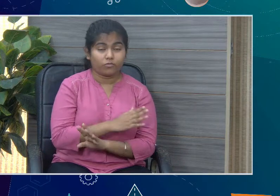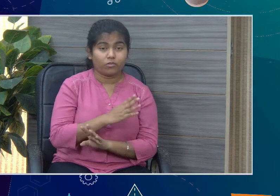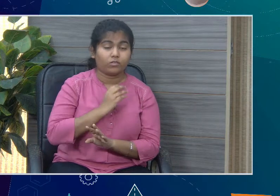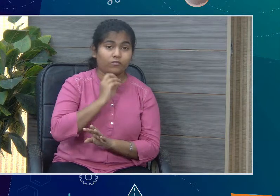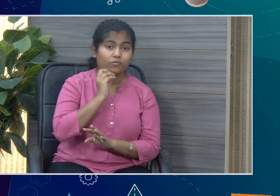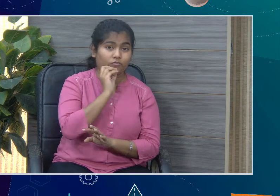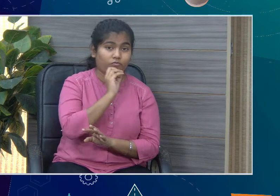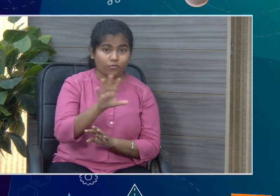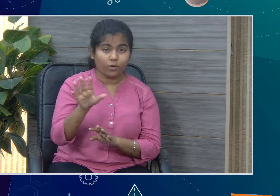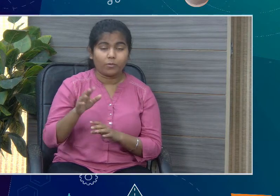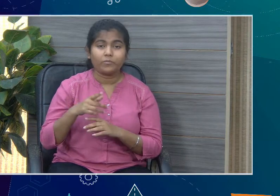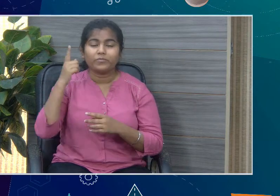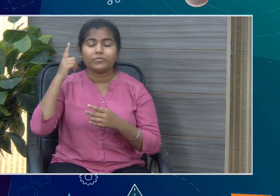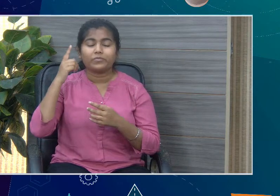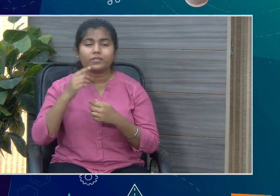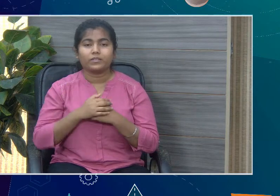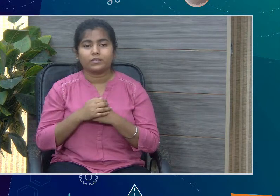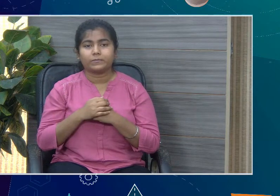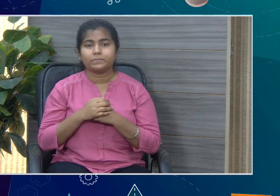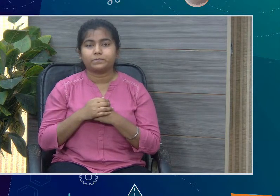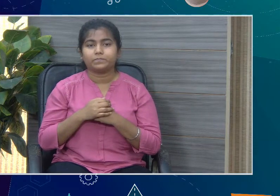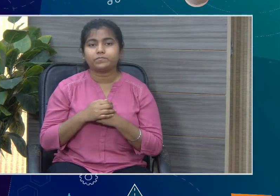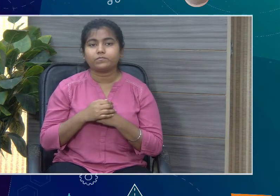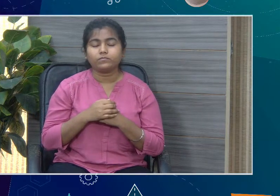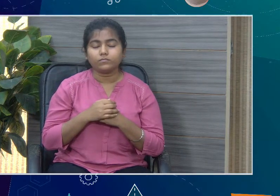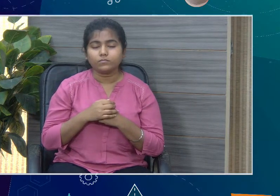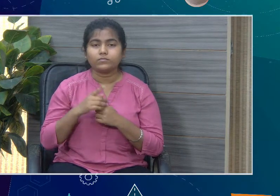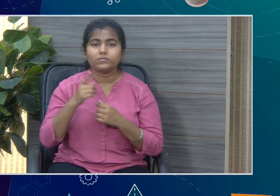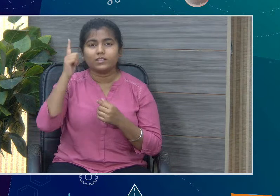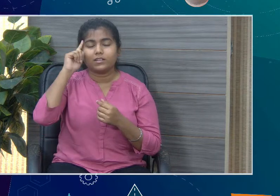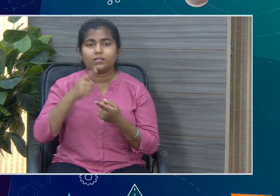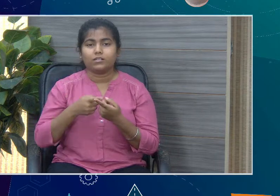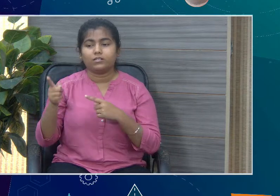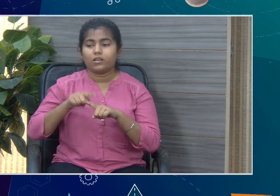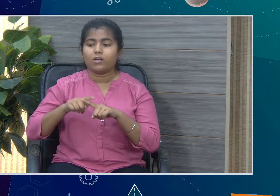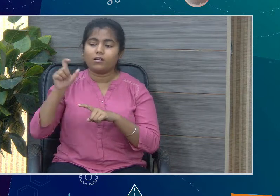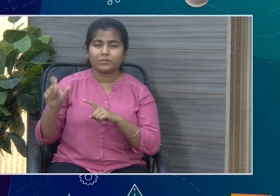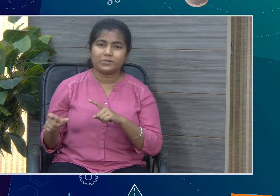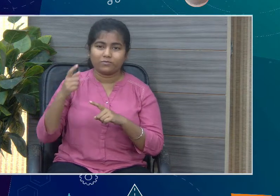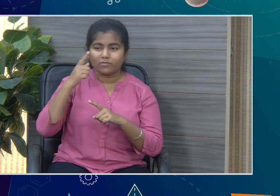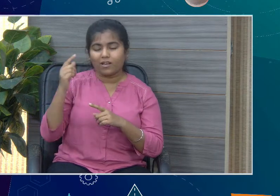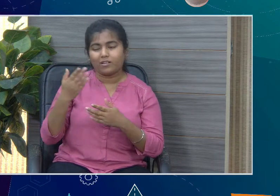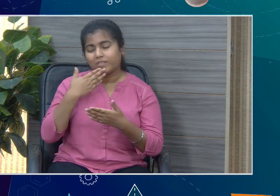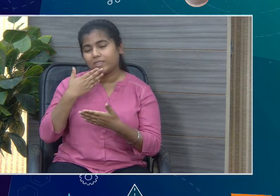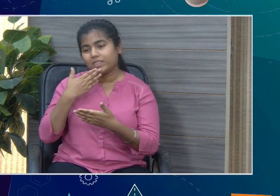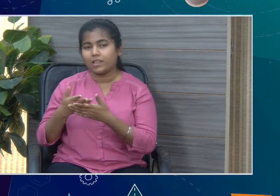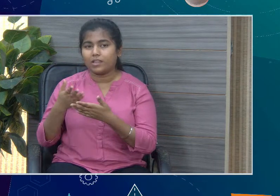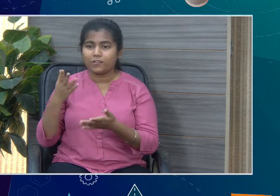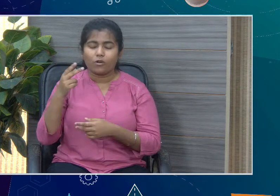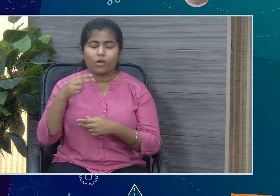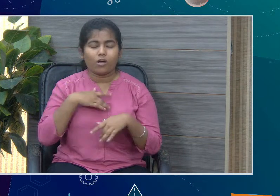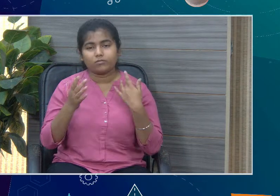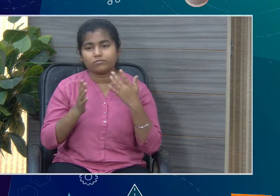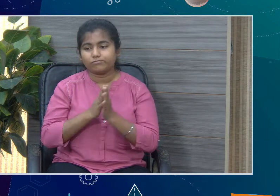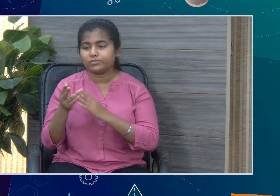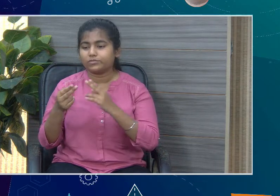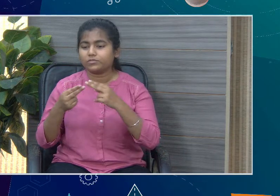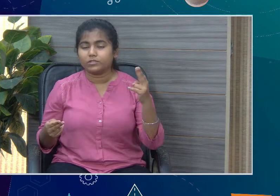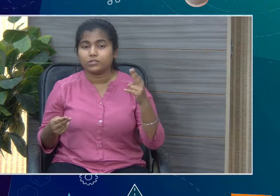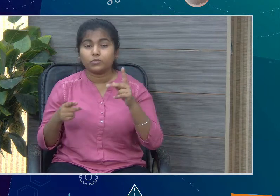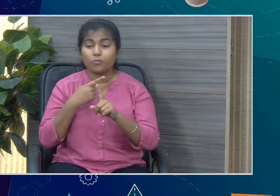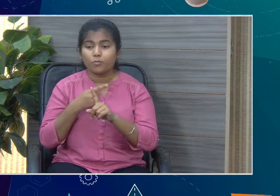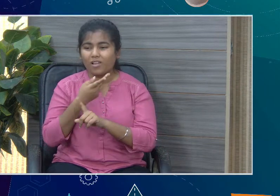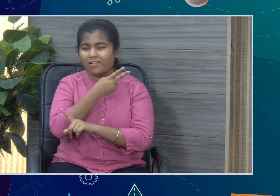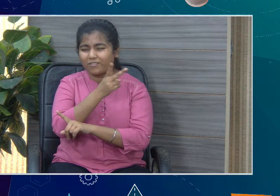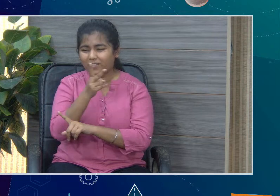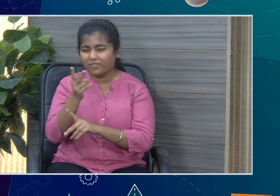our expert. You were Miss Kulvinder Kaur ma'am. Thank you so very much for this interesting story and for your lovely TLMs. Thank